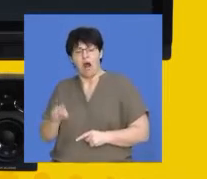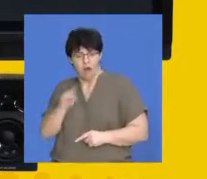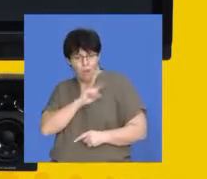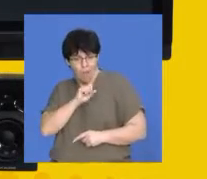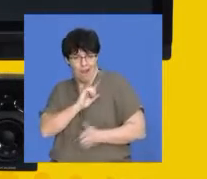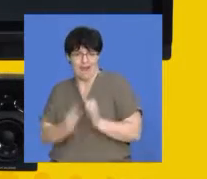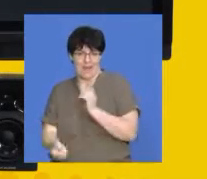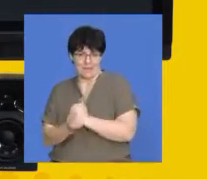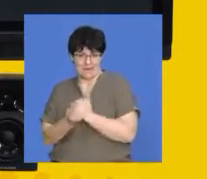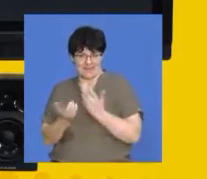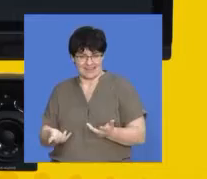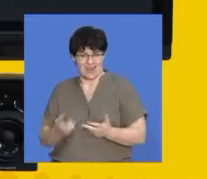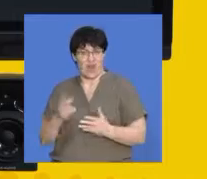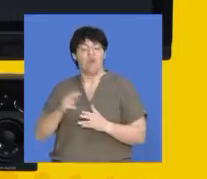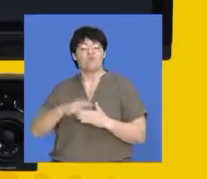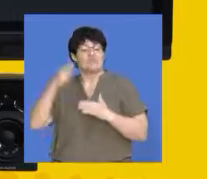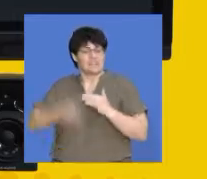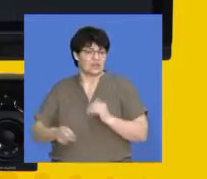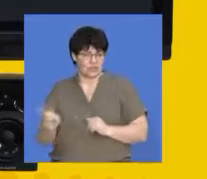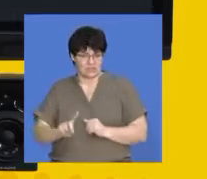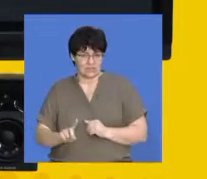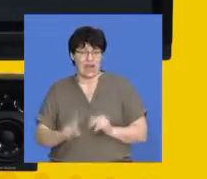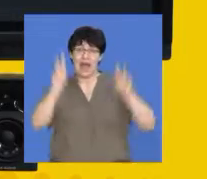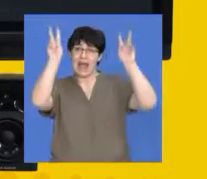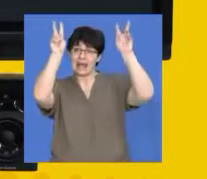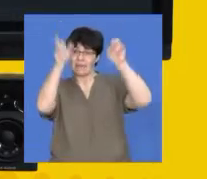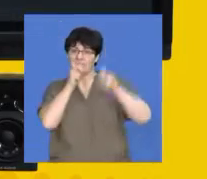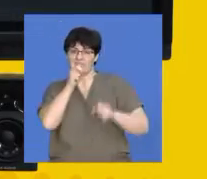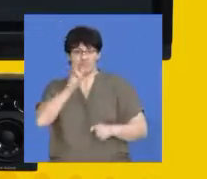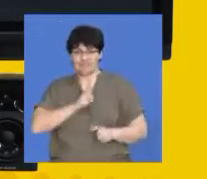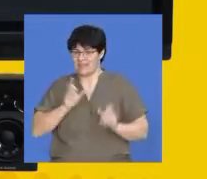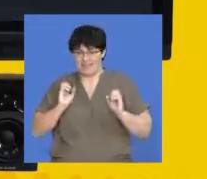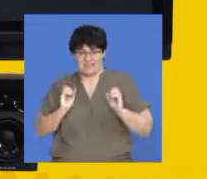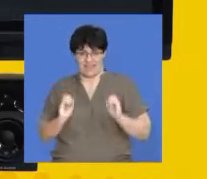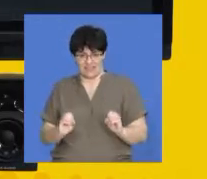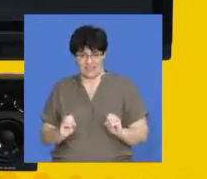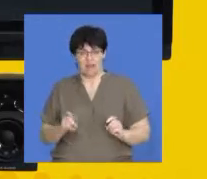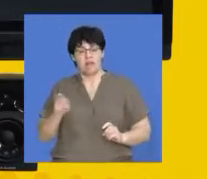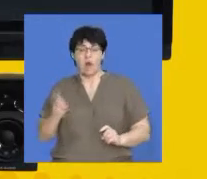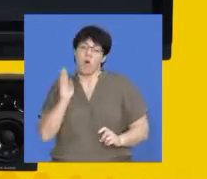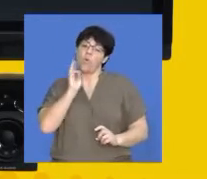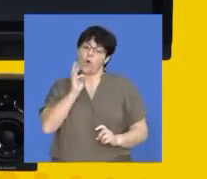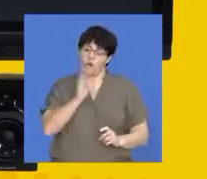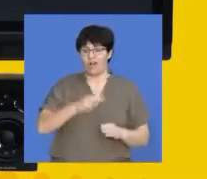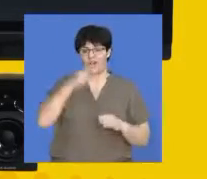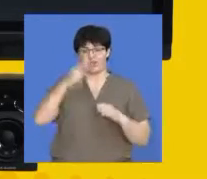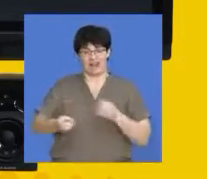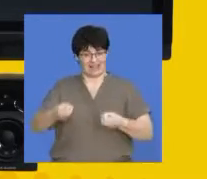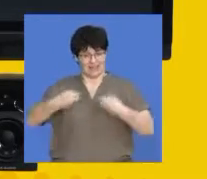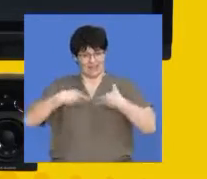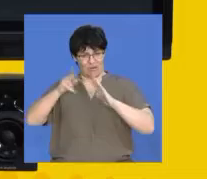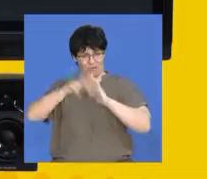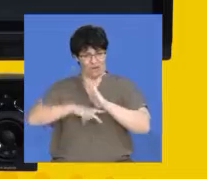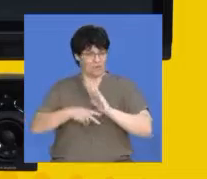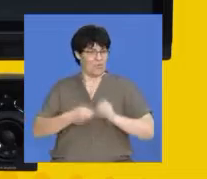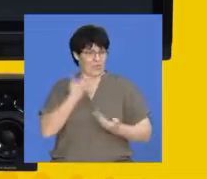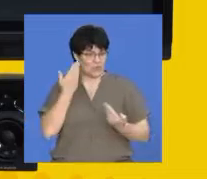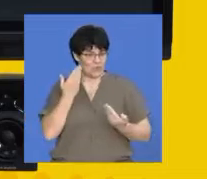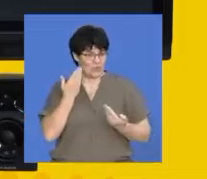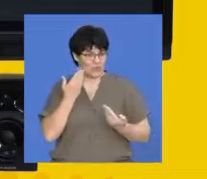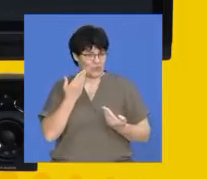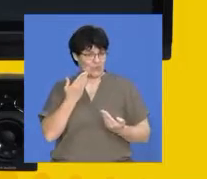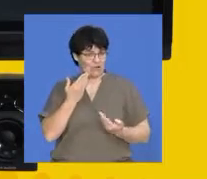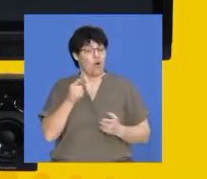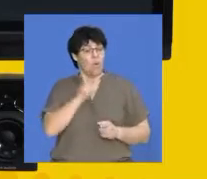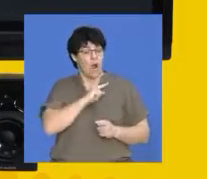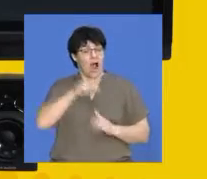well. Even though the caption had not told us that the source was going to give the results of the breakfast program. You already know that